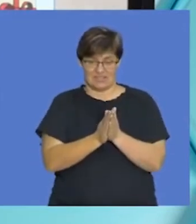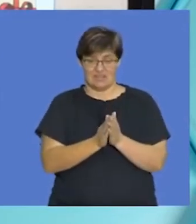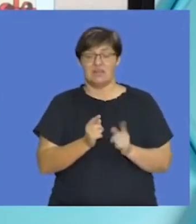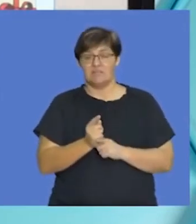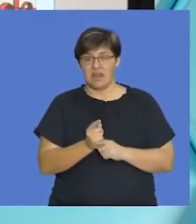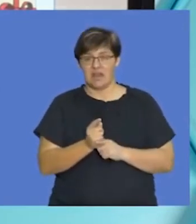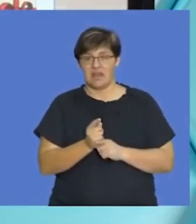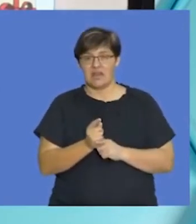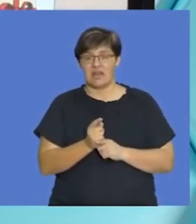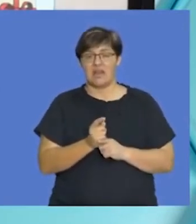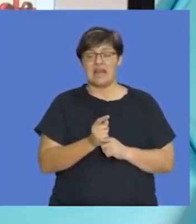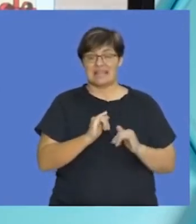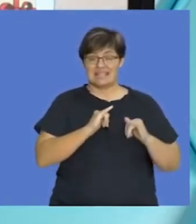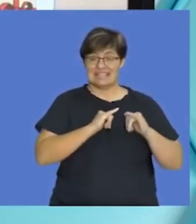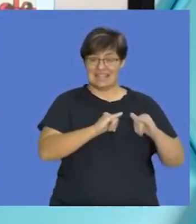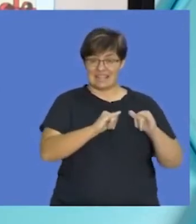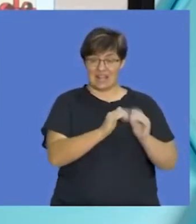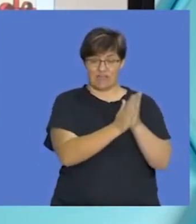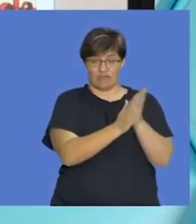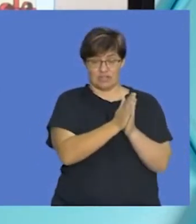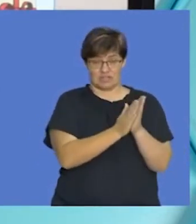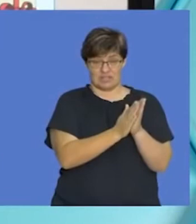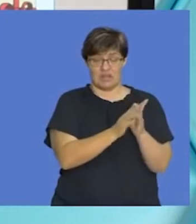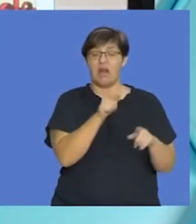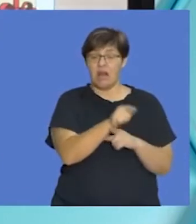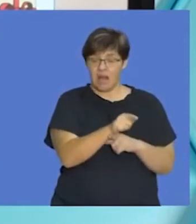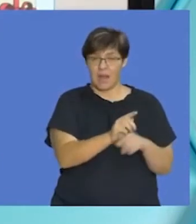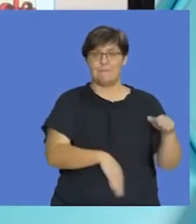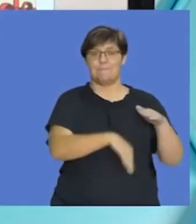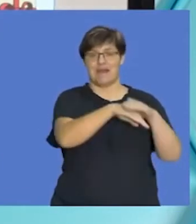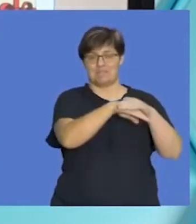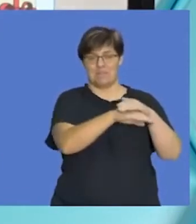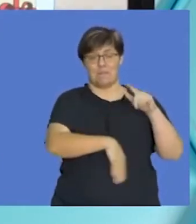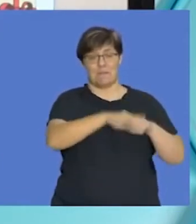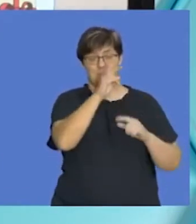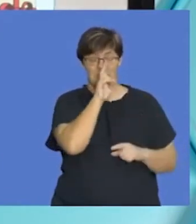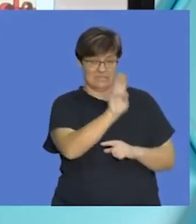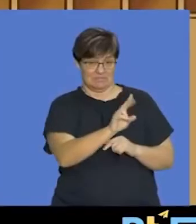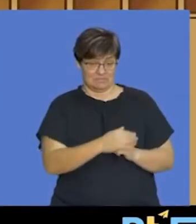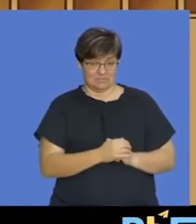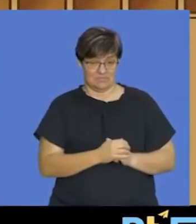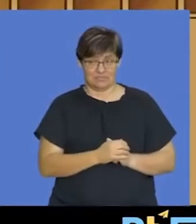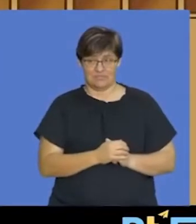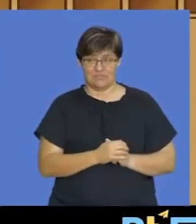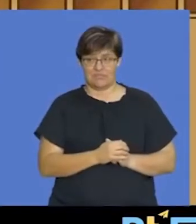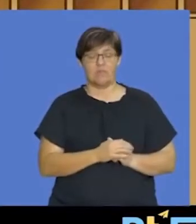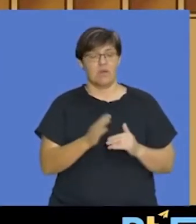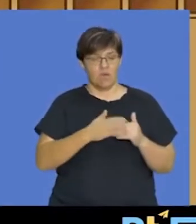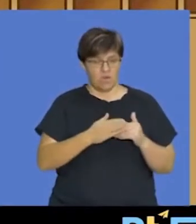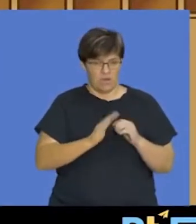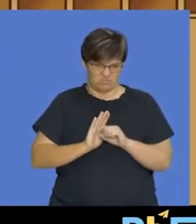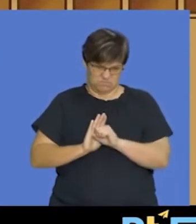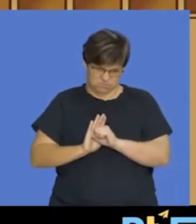overcome the static friction. Static friction gets to a maximum. So now watch. We keep